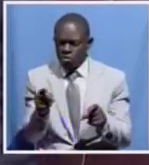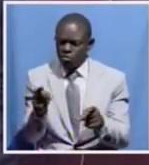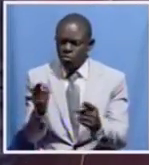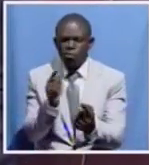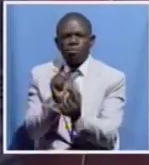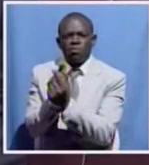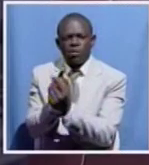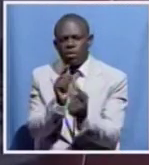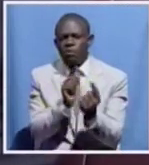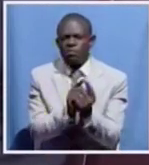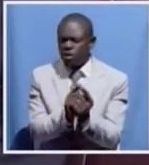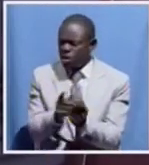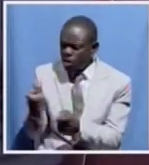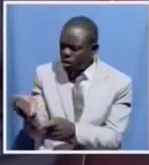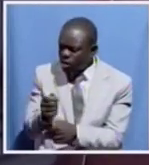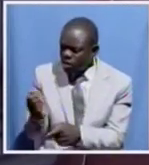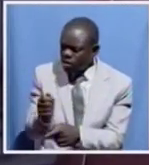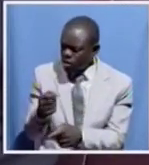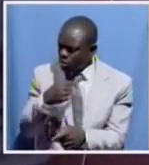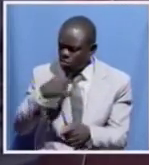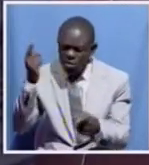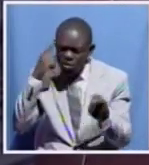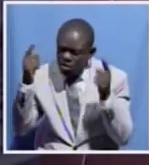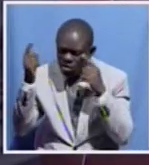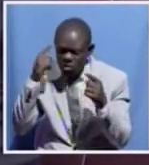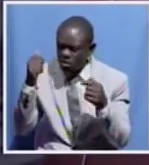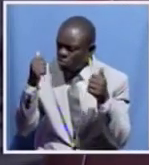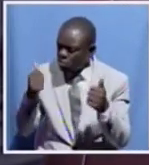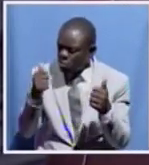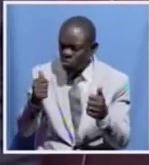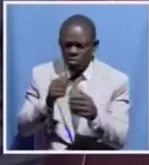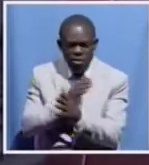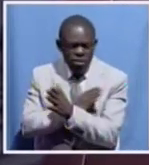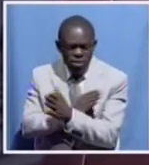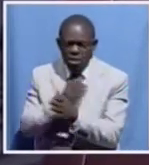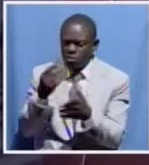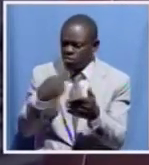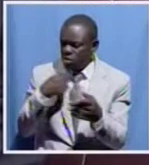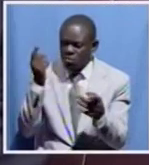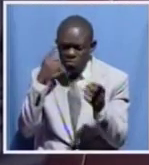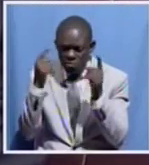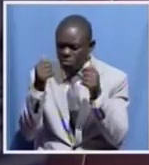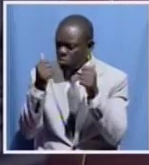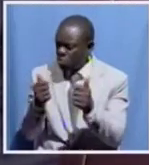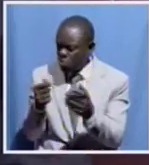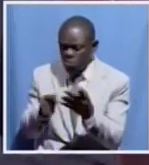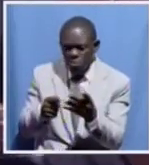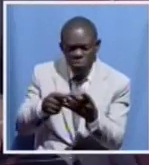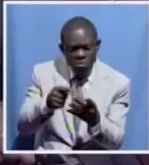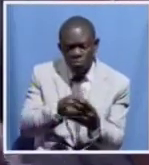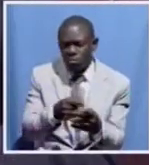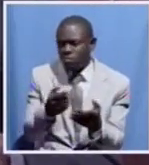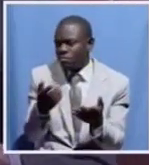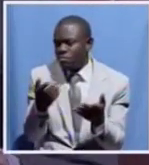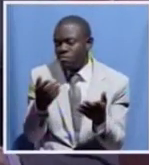no country is utopia. No country is perfect. But we just have to deal with what we have. And you